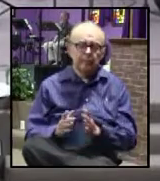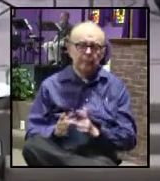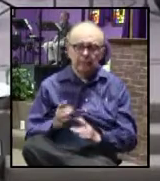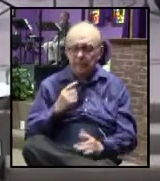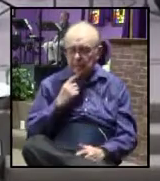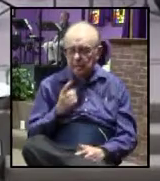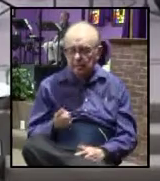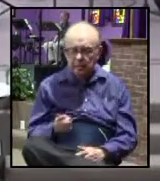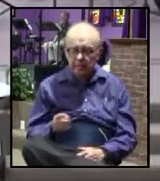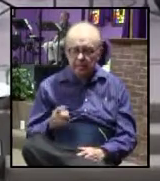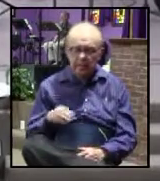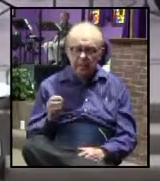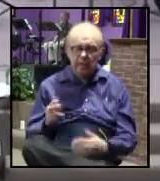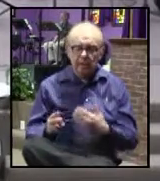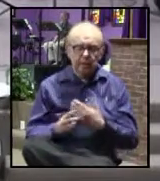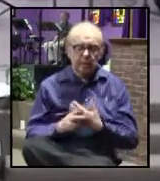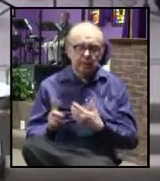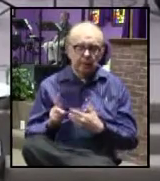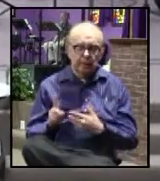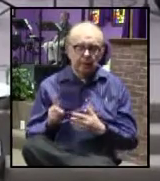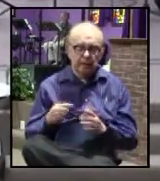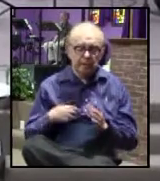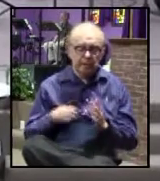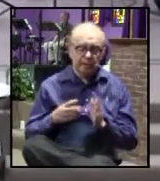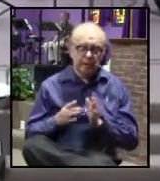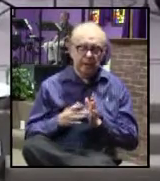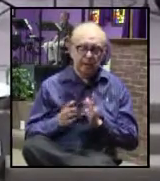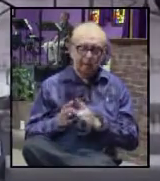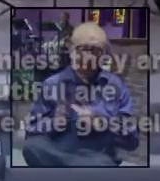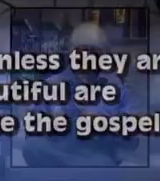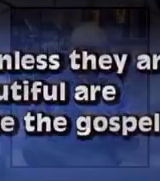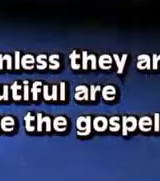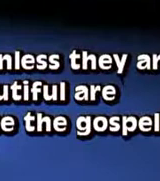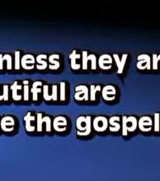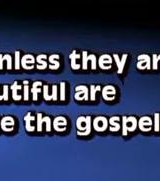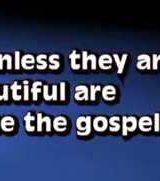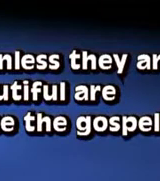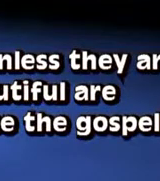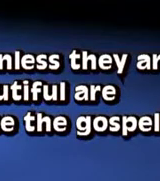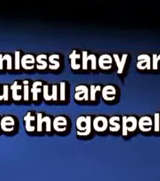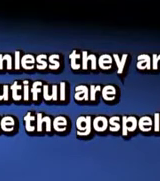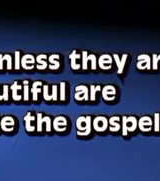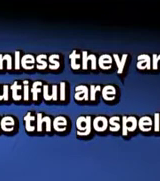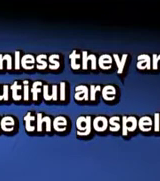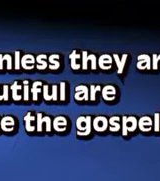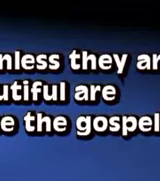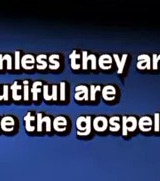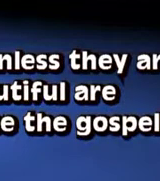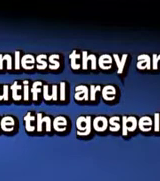Jesus says, find your security in me. Find your happiness in cleaning grimy feet.